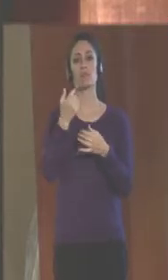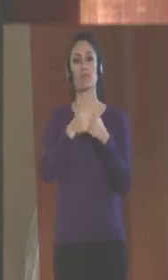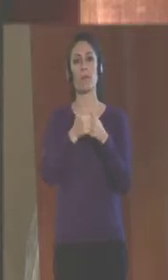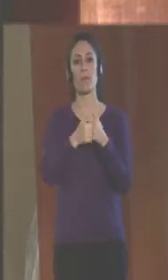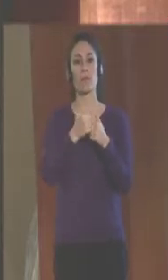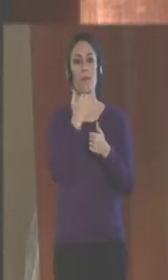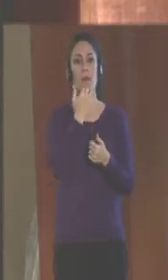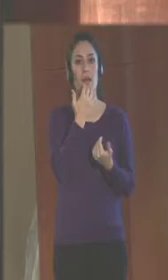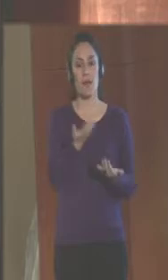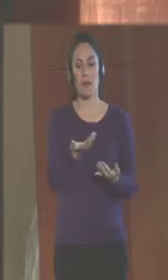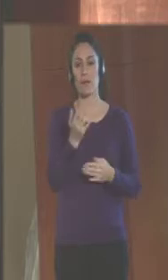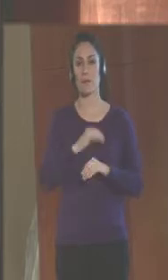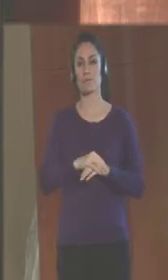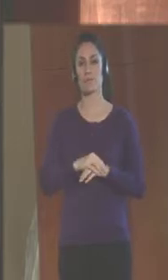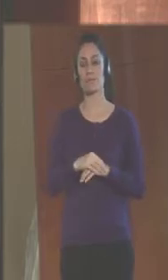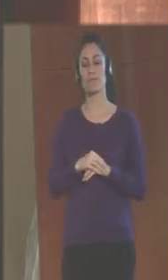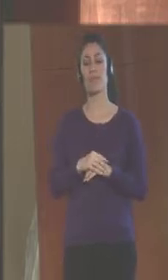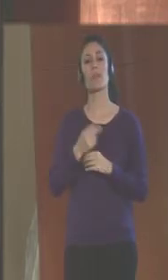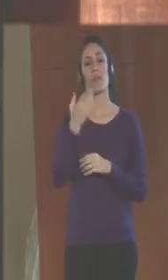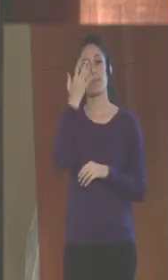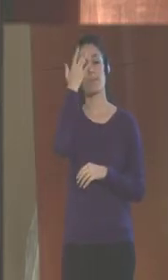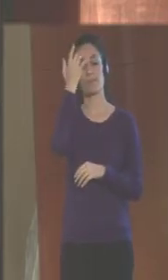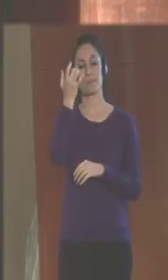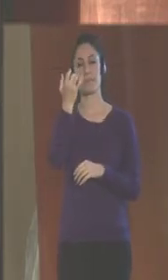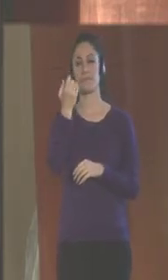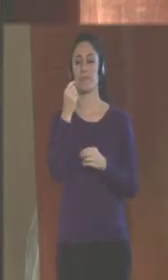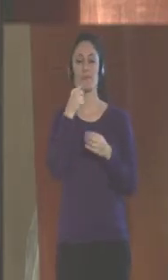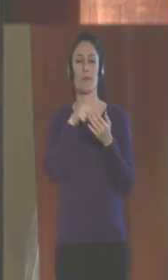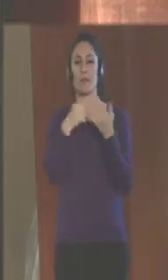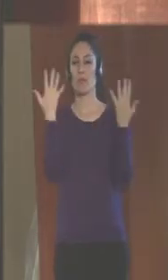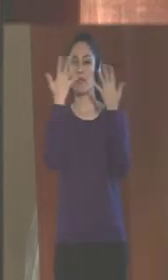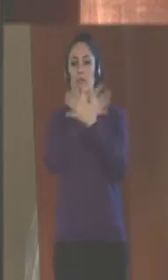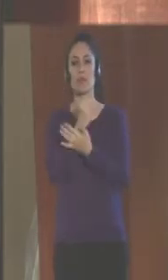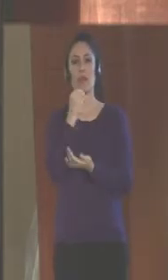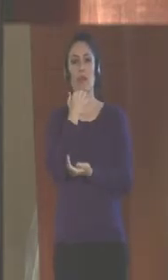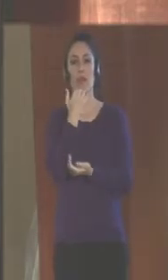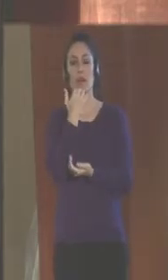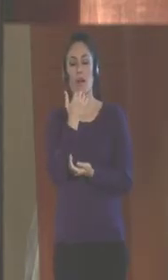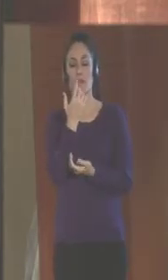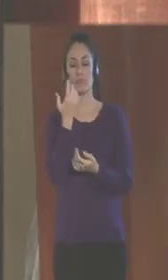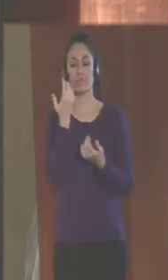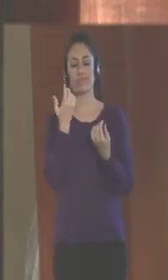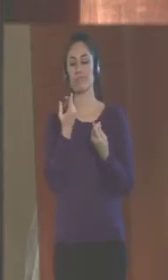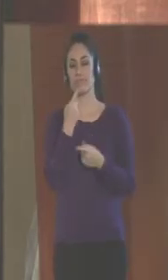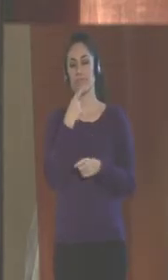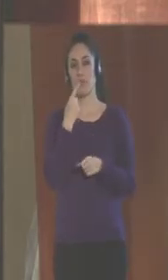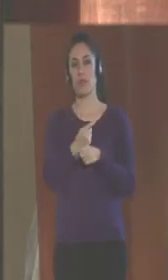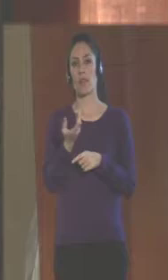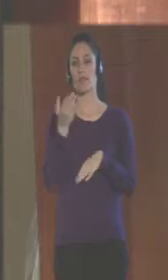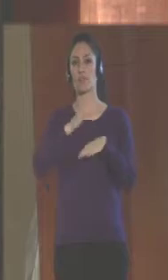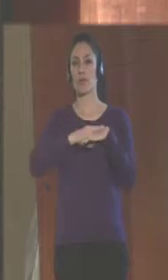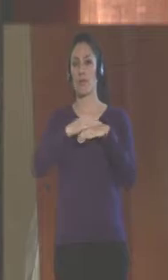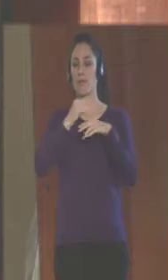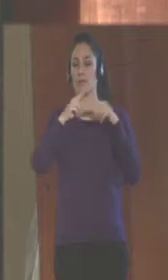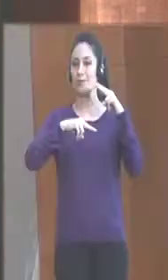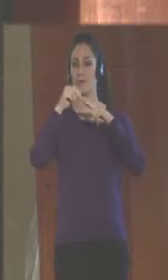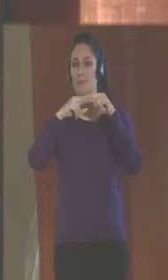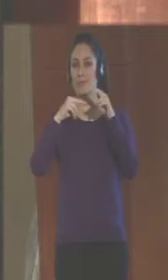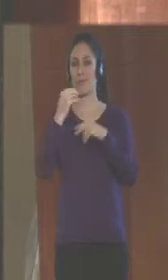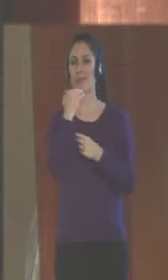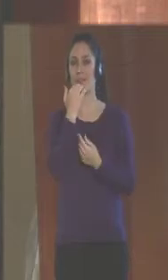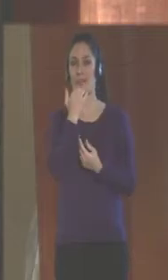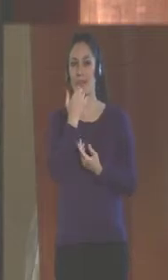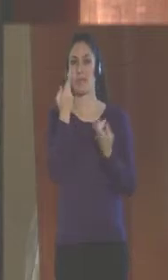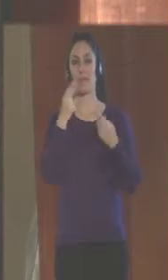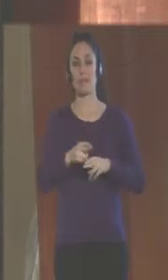threat maps to have an appropriate conjunction with the decision-making process,